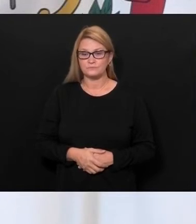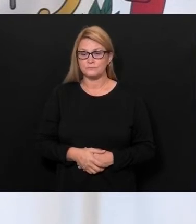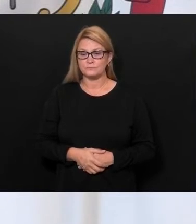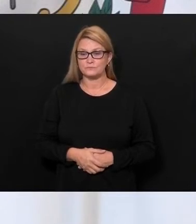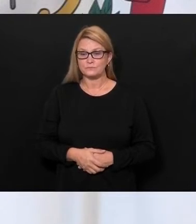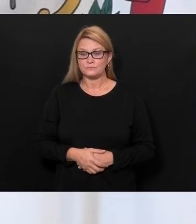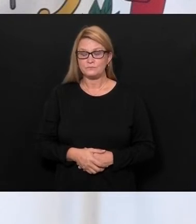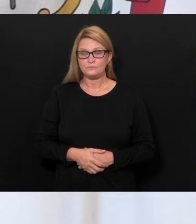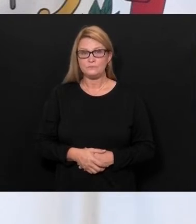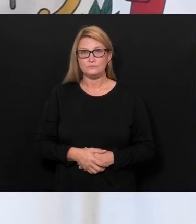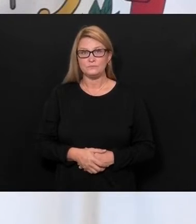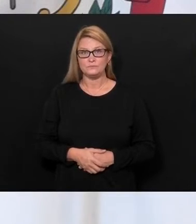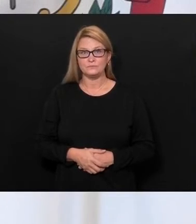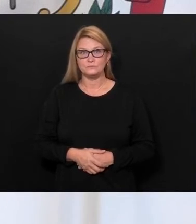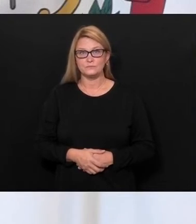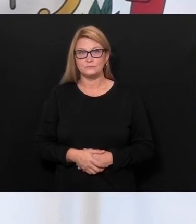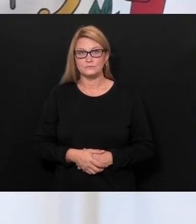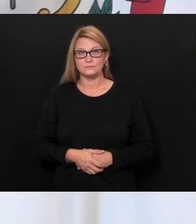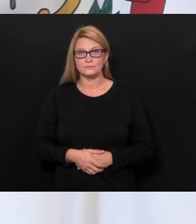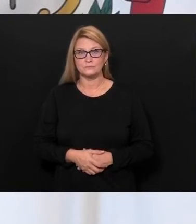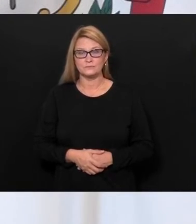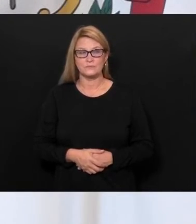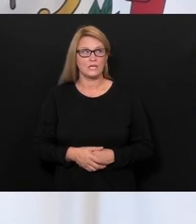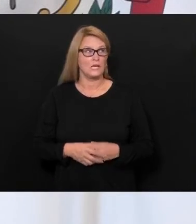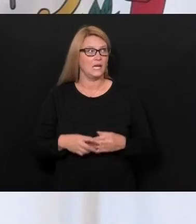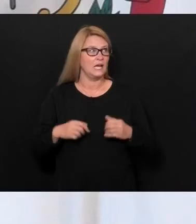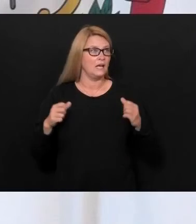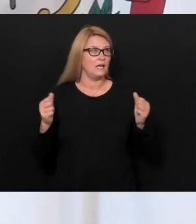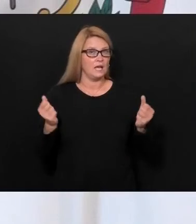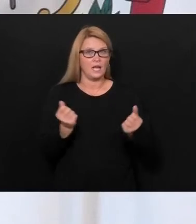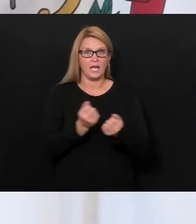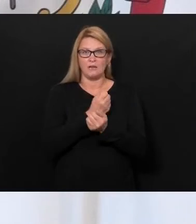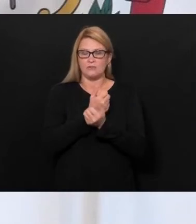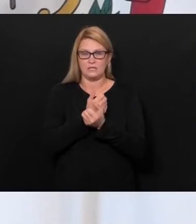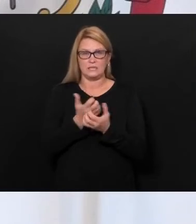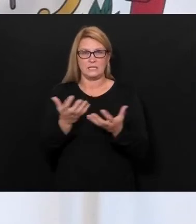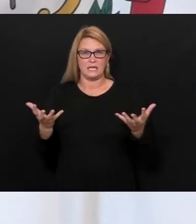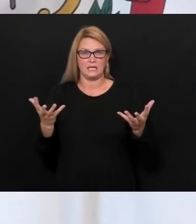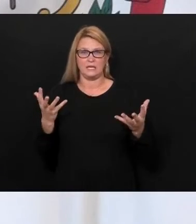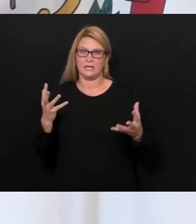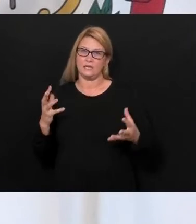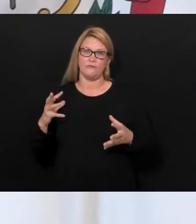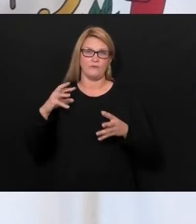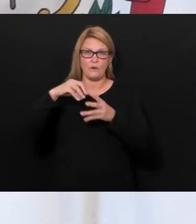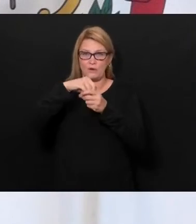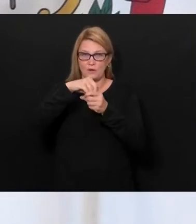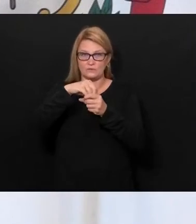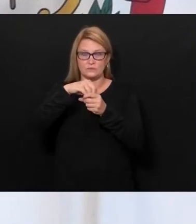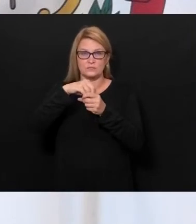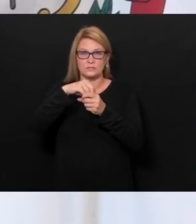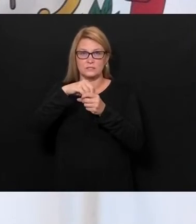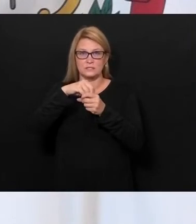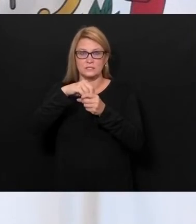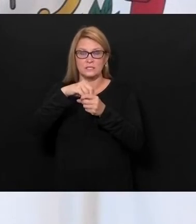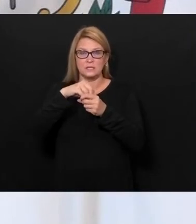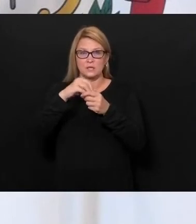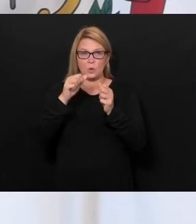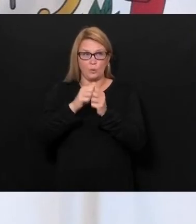all the graphics or all the parameters, everything